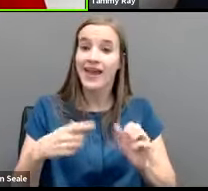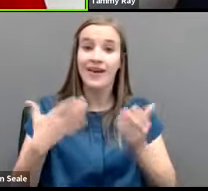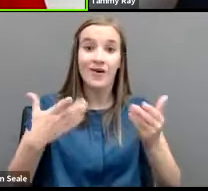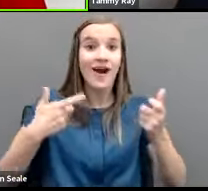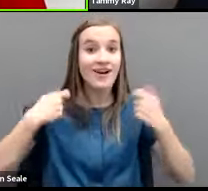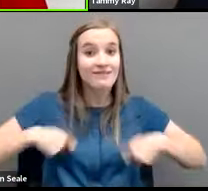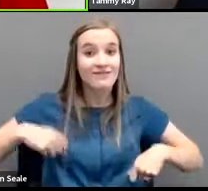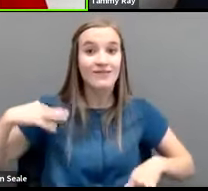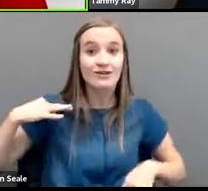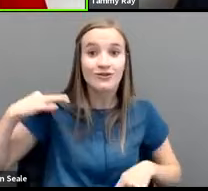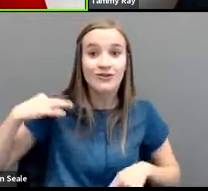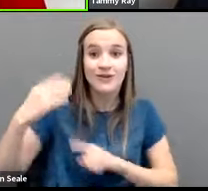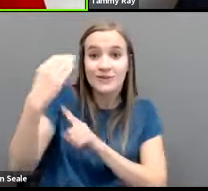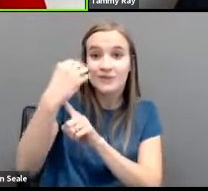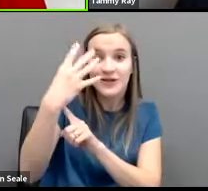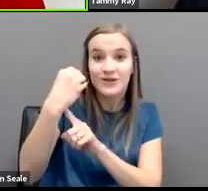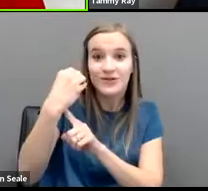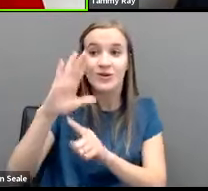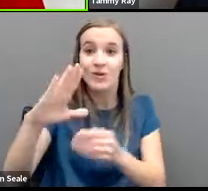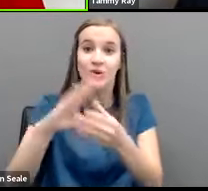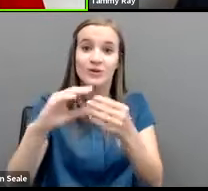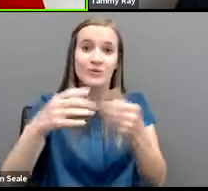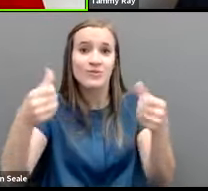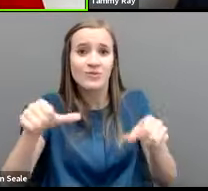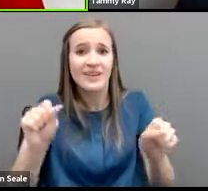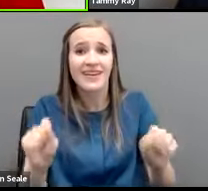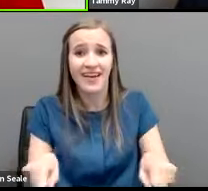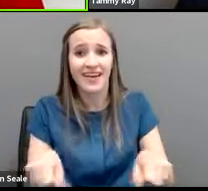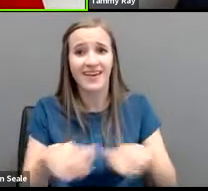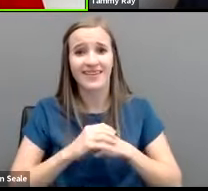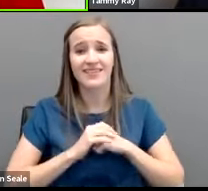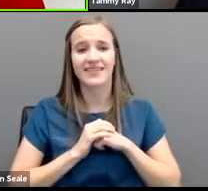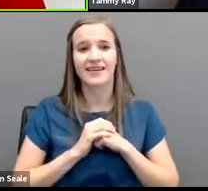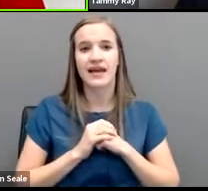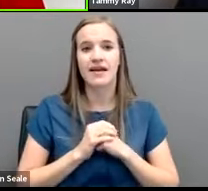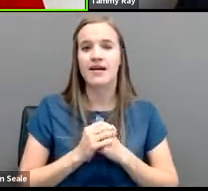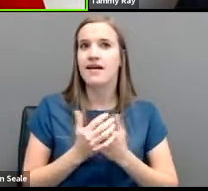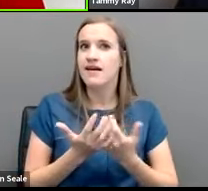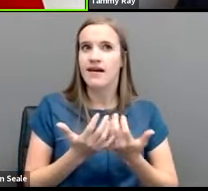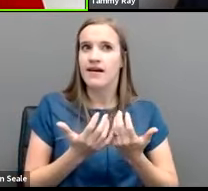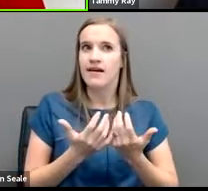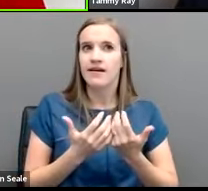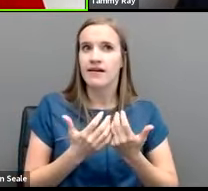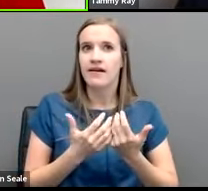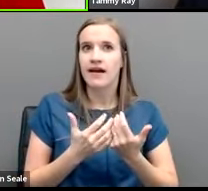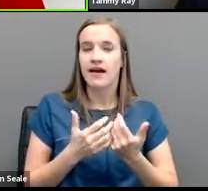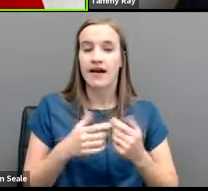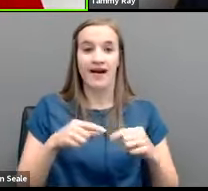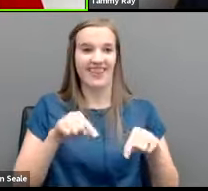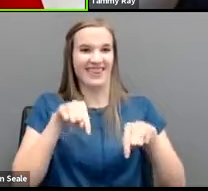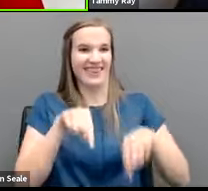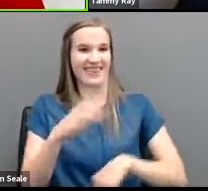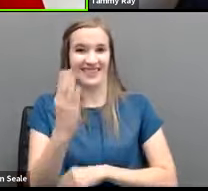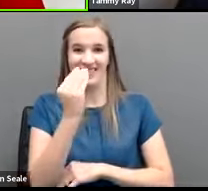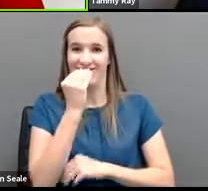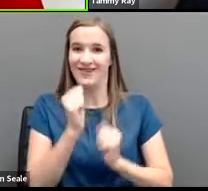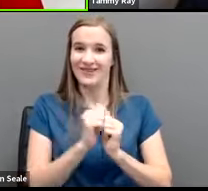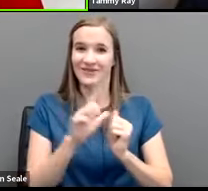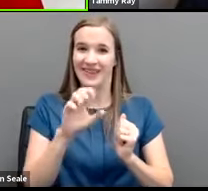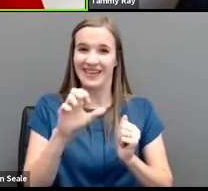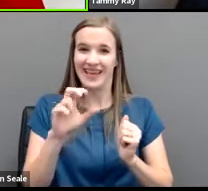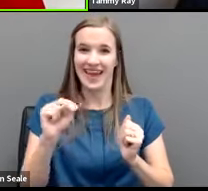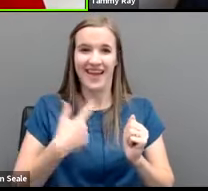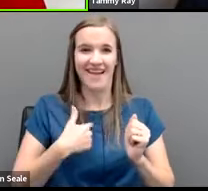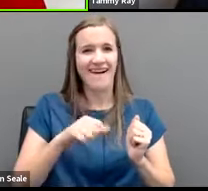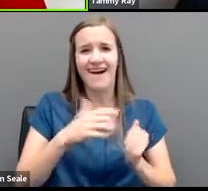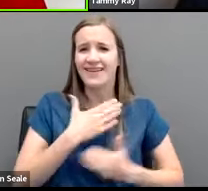those stories. One of my favorite things about these opportunities to meet with people is asking that question, what the